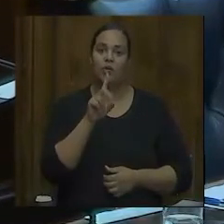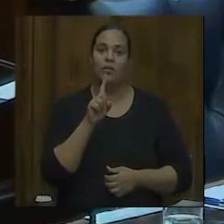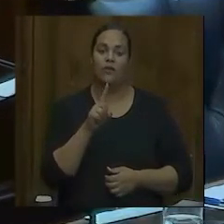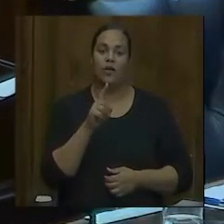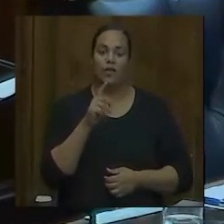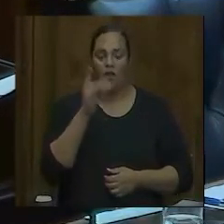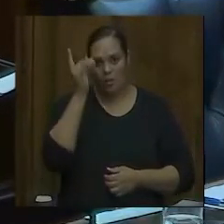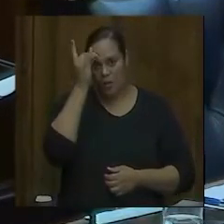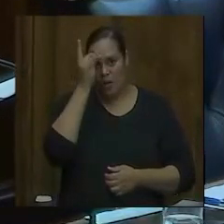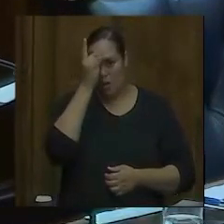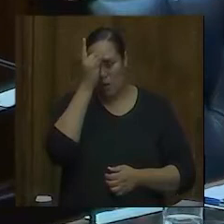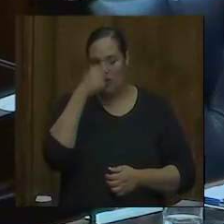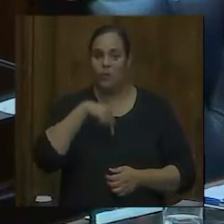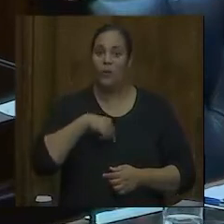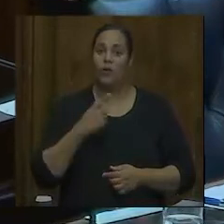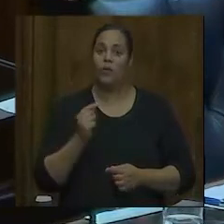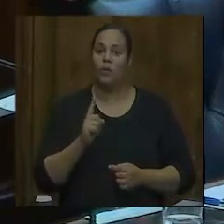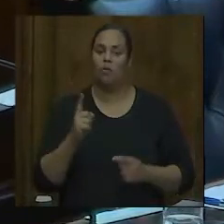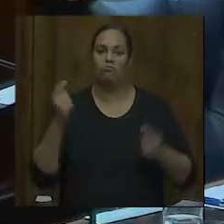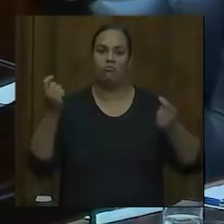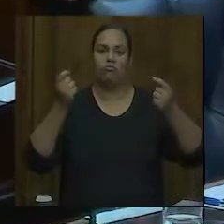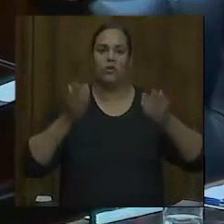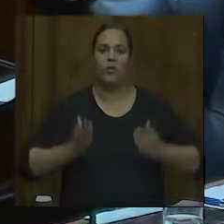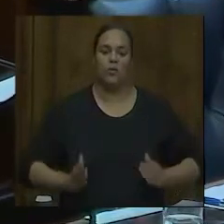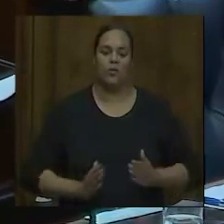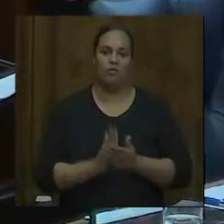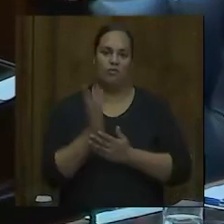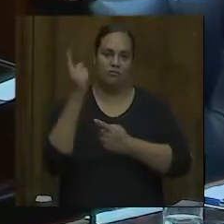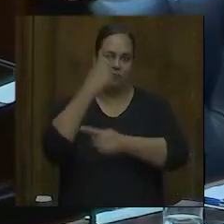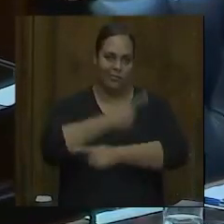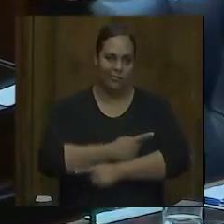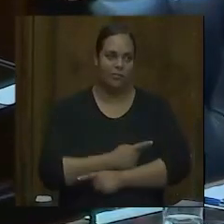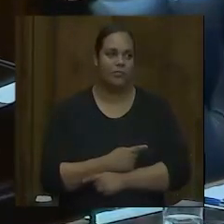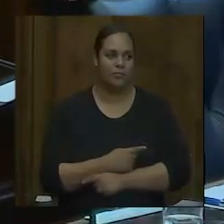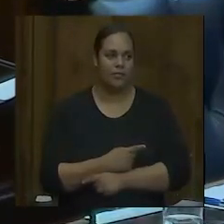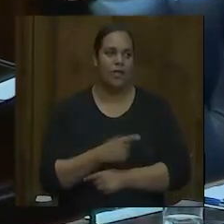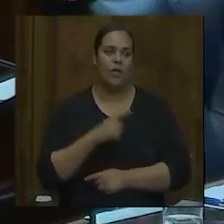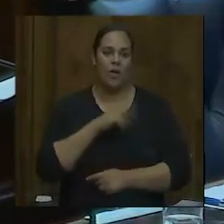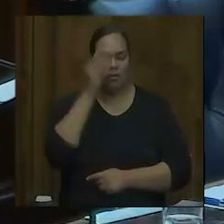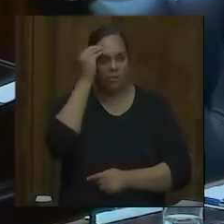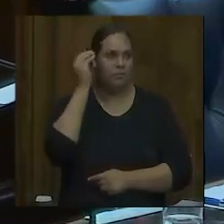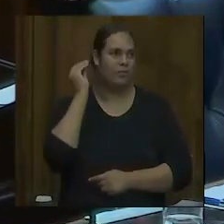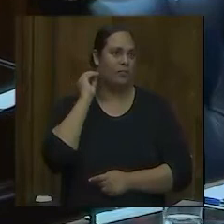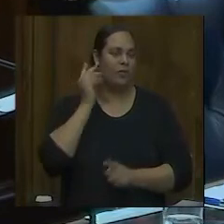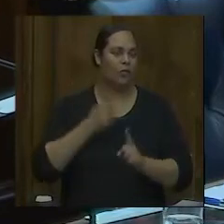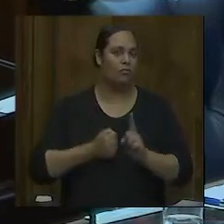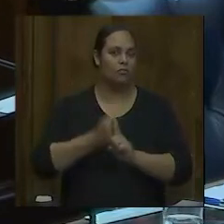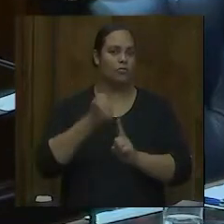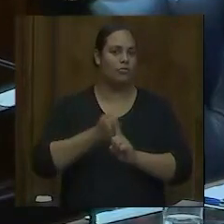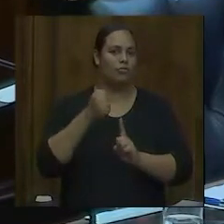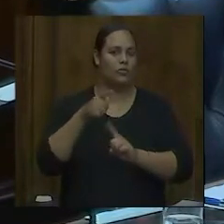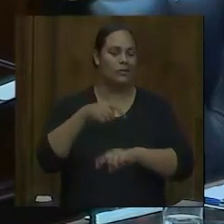of March, we celebrated Women's Rights Day, a commemoration of the Sharpeville